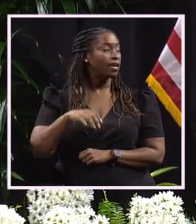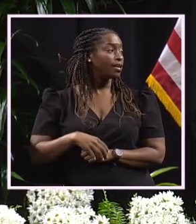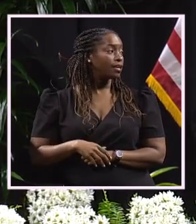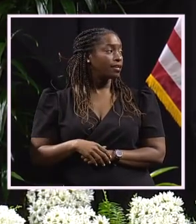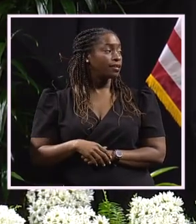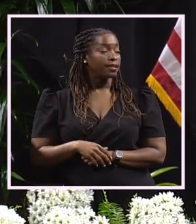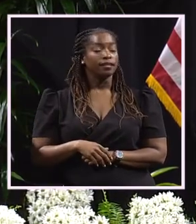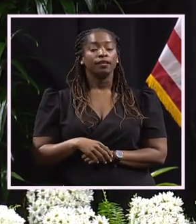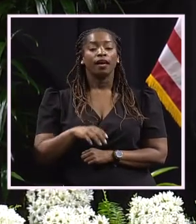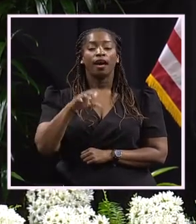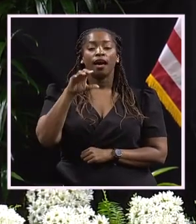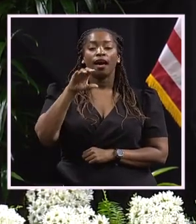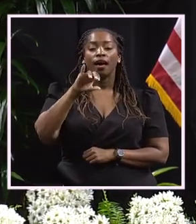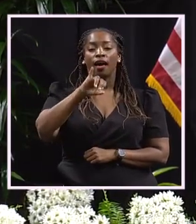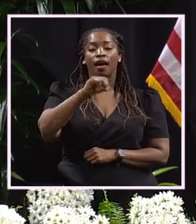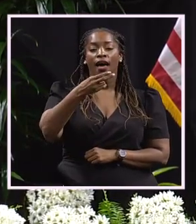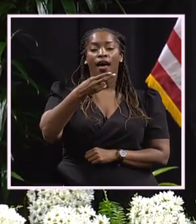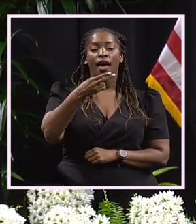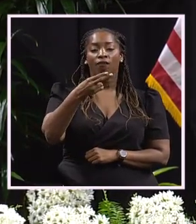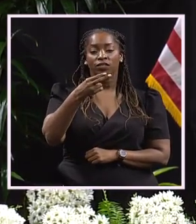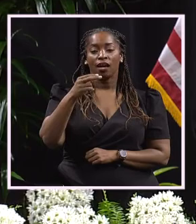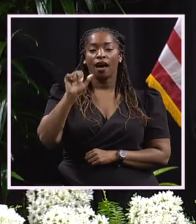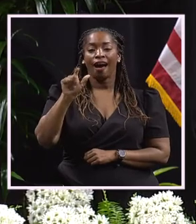Hafsa Ali, MBA.